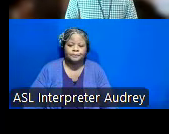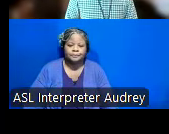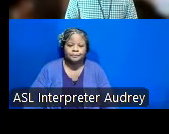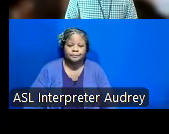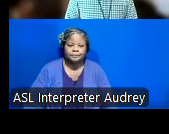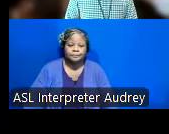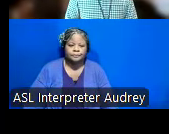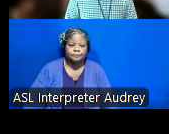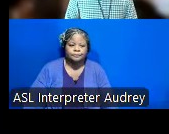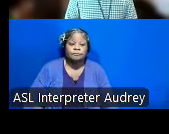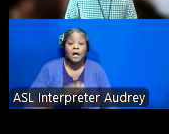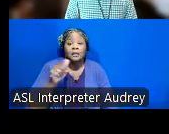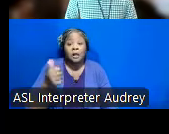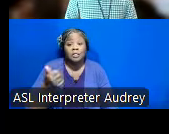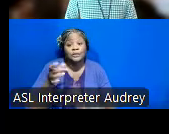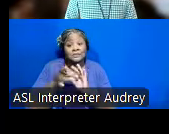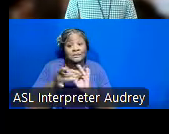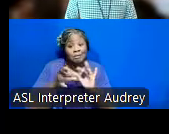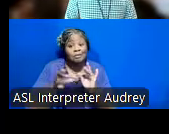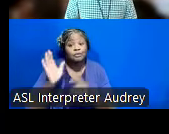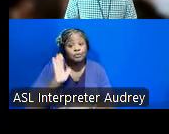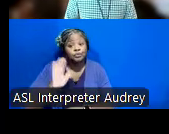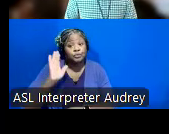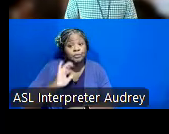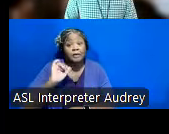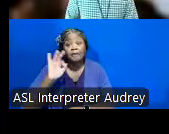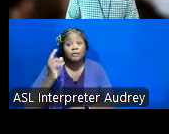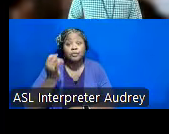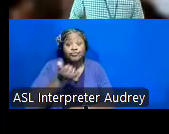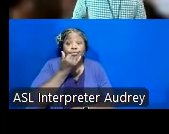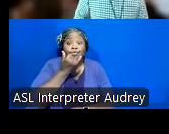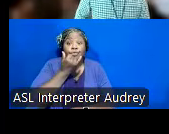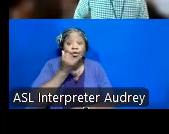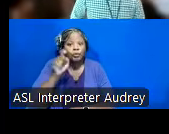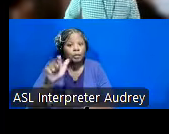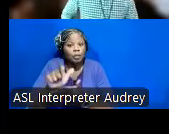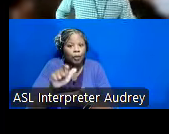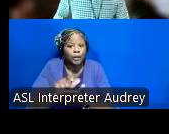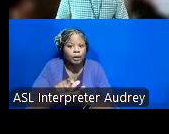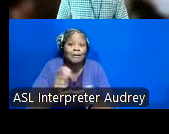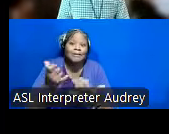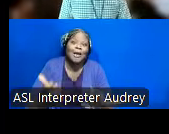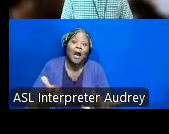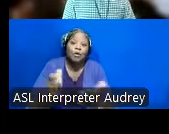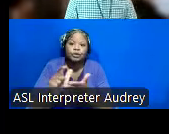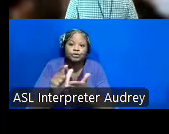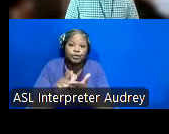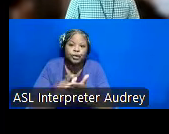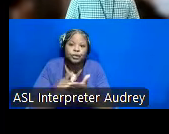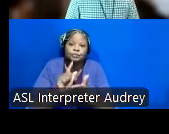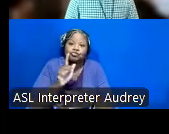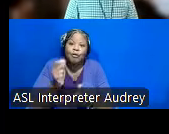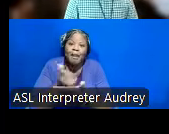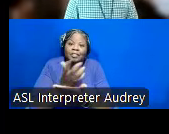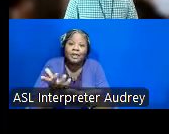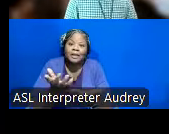And another said, "It used to be that if something went wrong, that's when you would need a lawyer. Now you're needing an attorney to make sure something